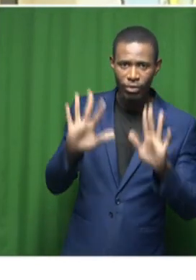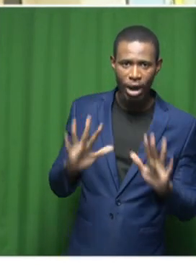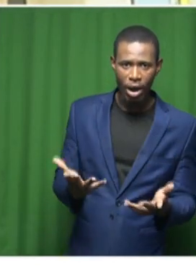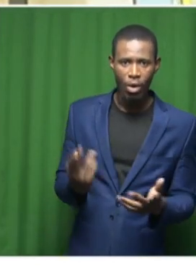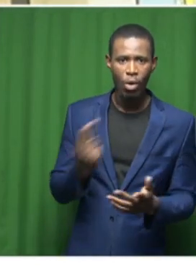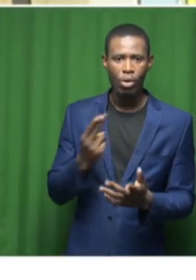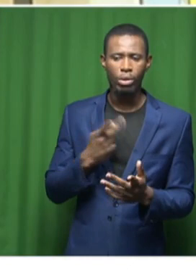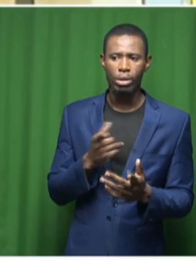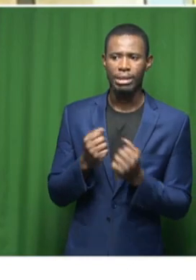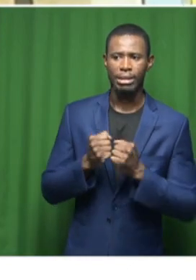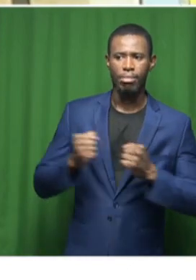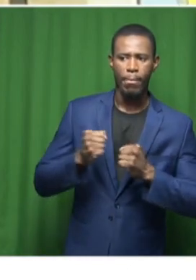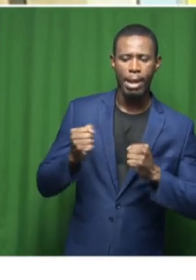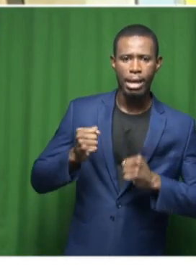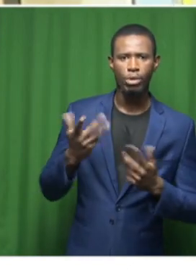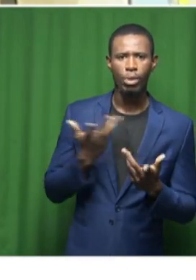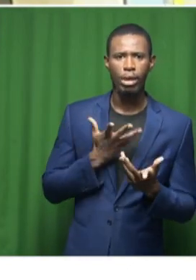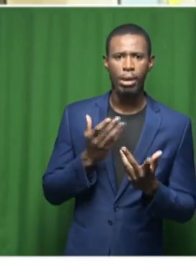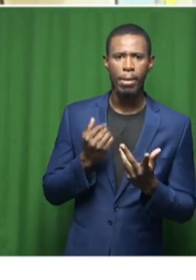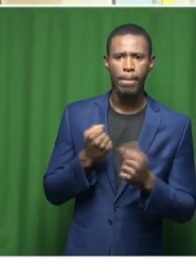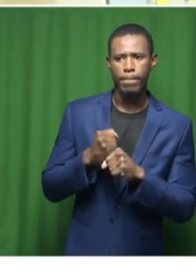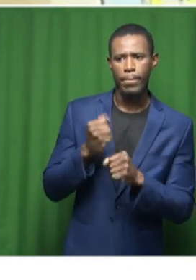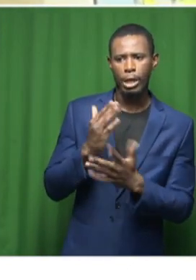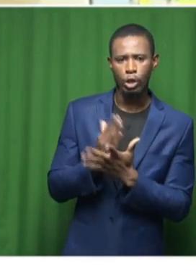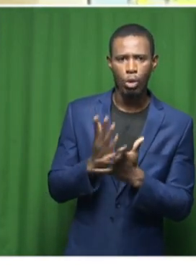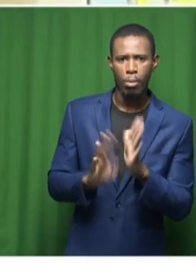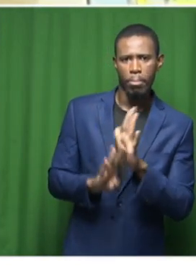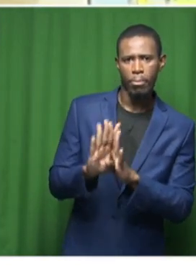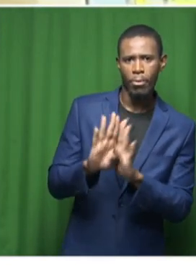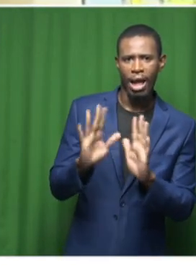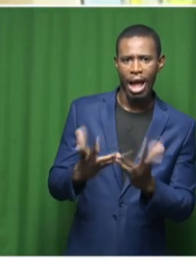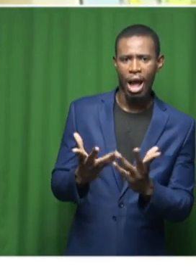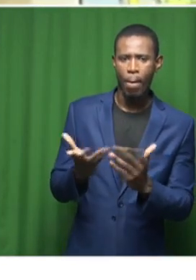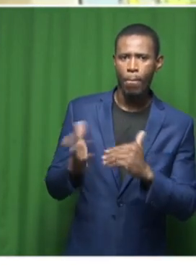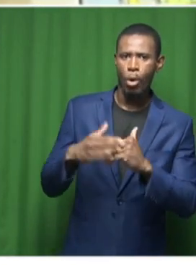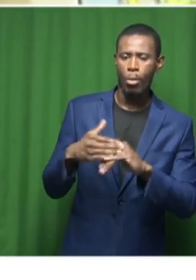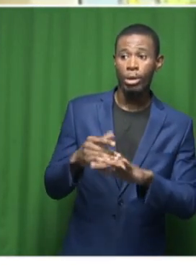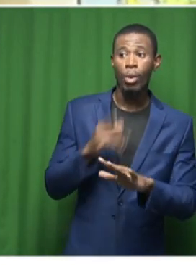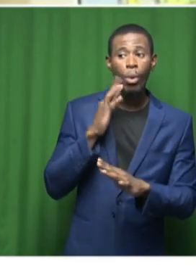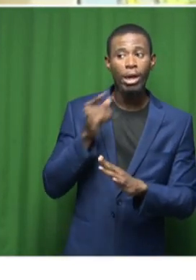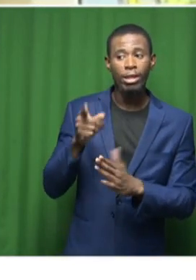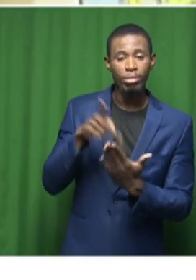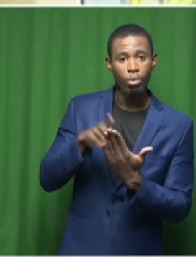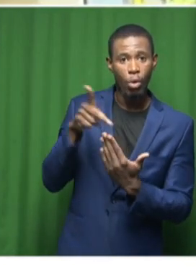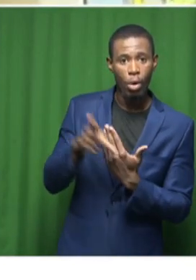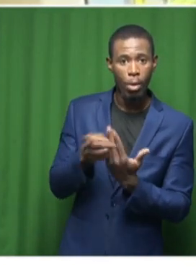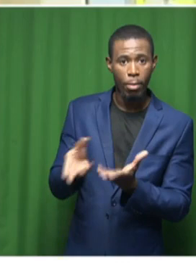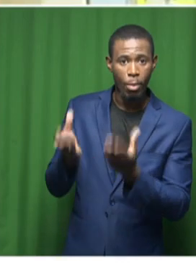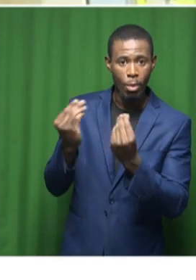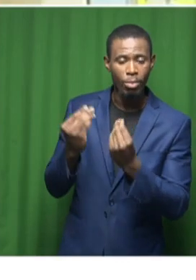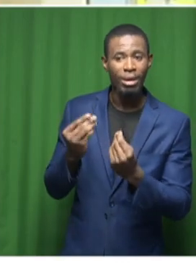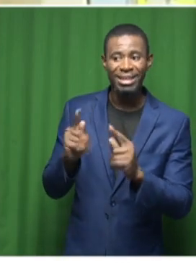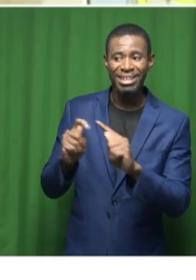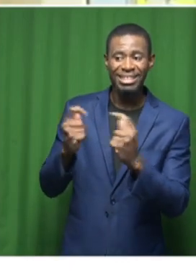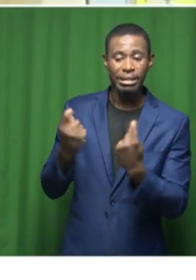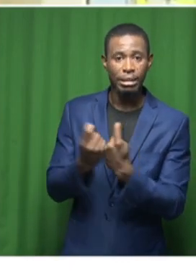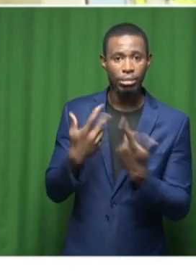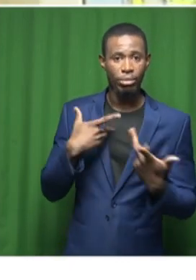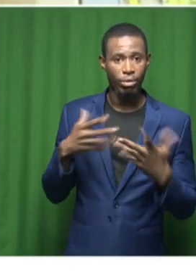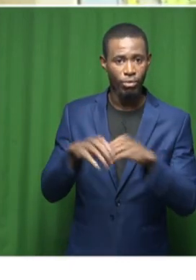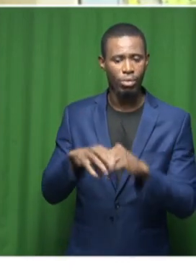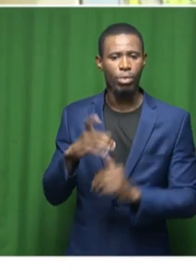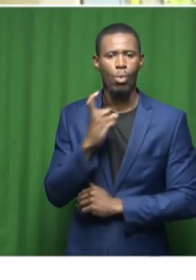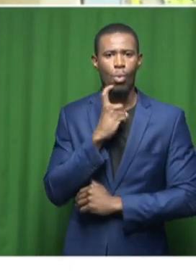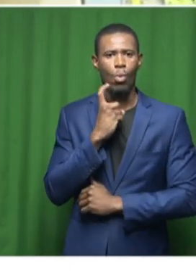advance space making. So when this project came up, it was easy to join the team. I think it's important to have a